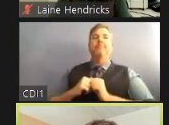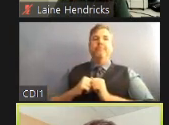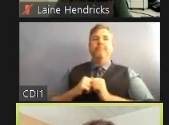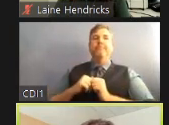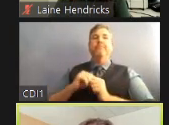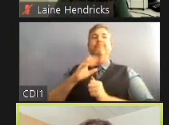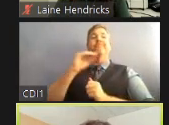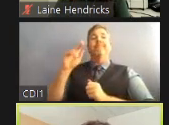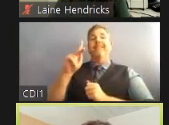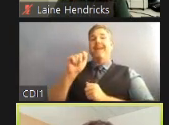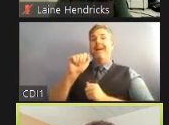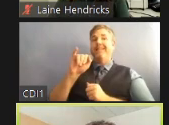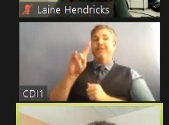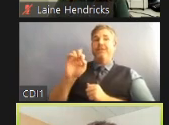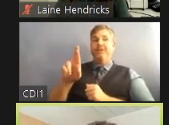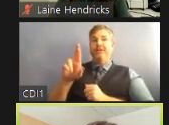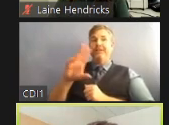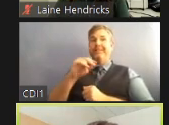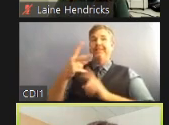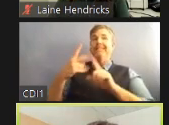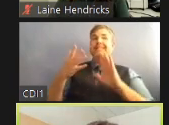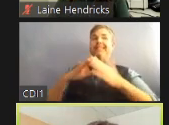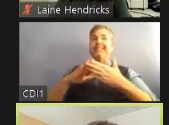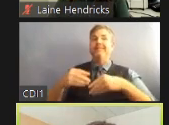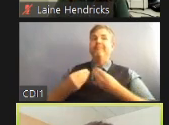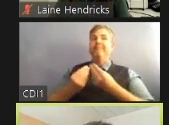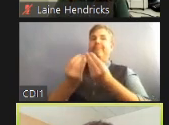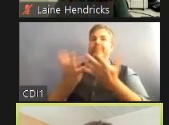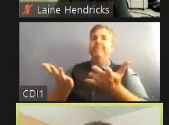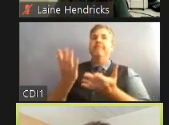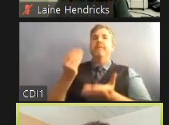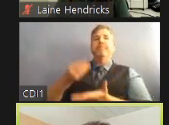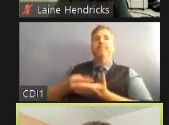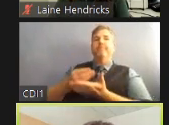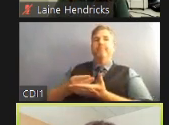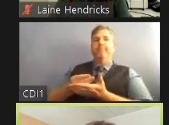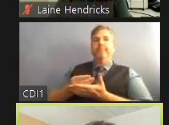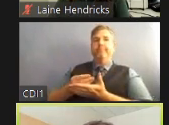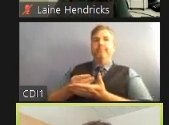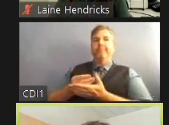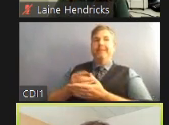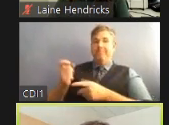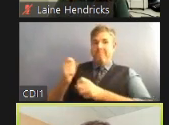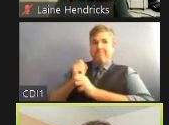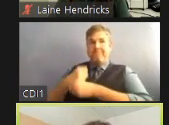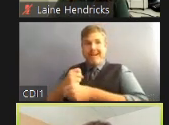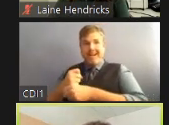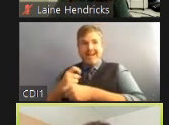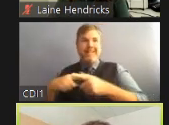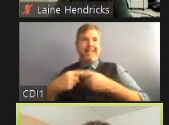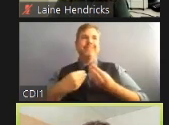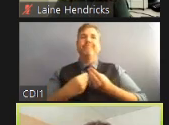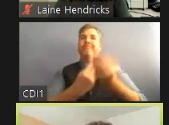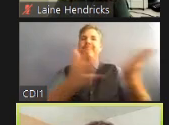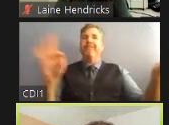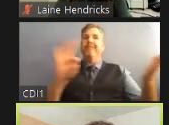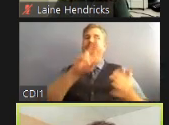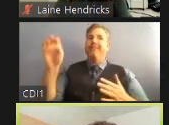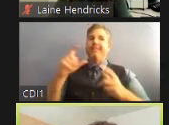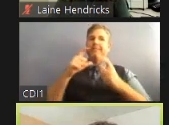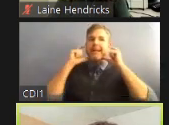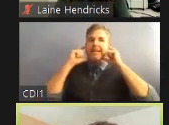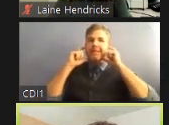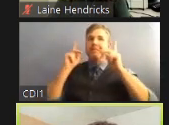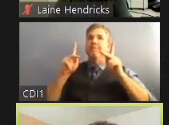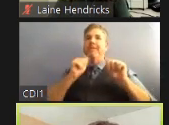in the Canal, and we'll have links for individuals to purchase. So we encourage anyone, once that link is up, to actually go online and purchase masks that are